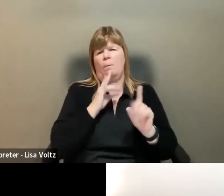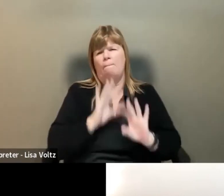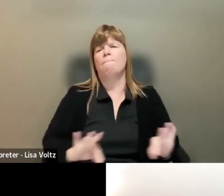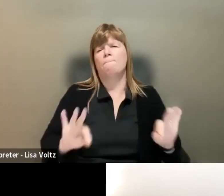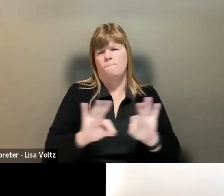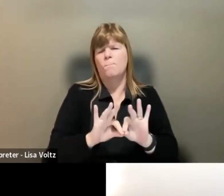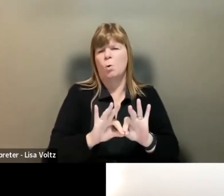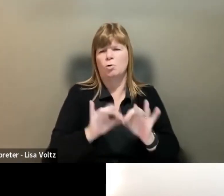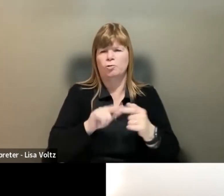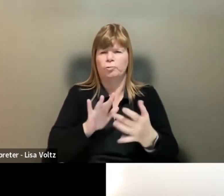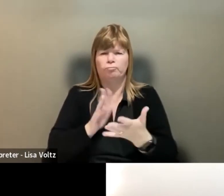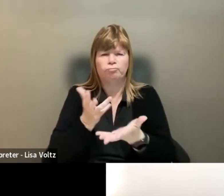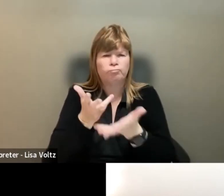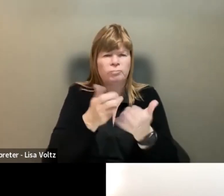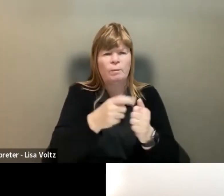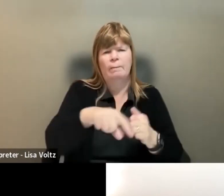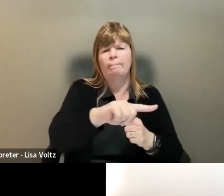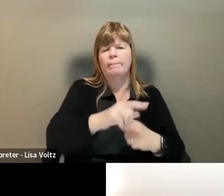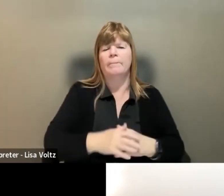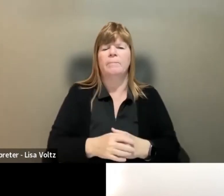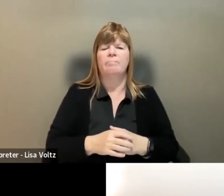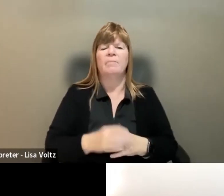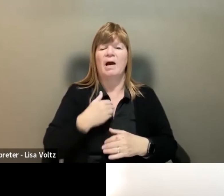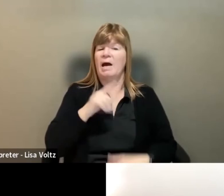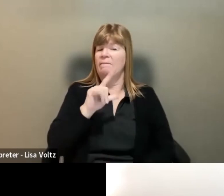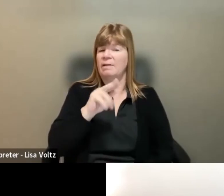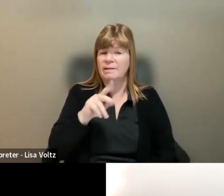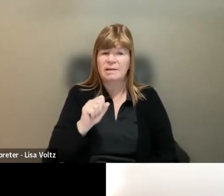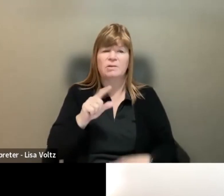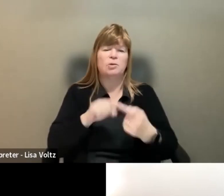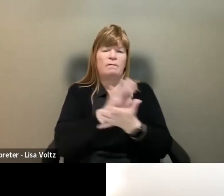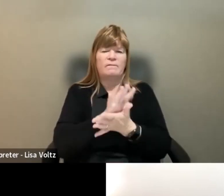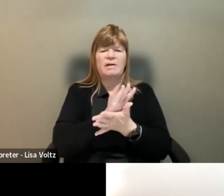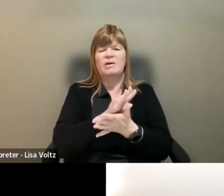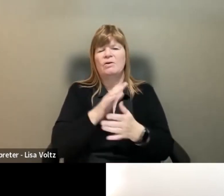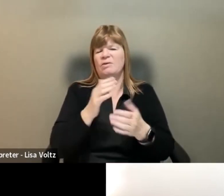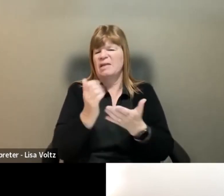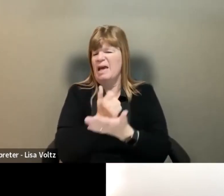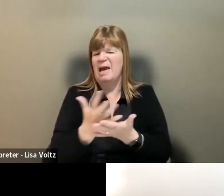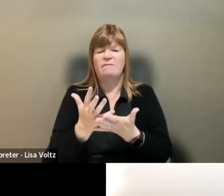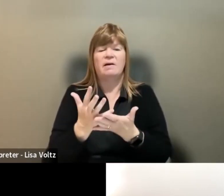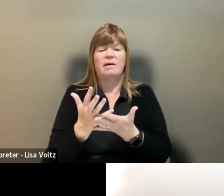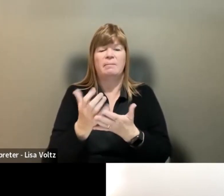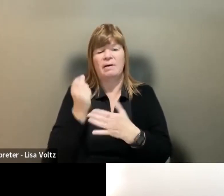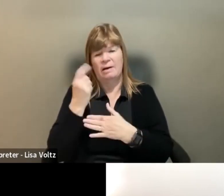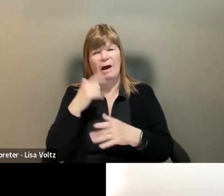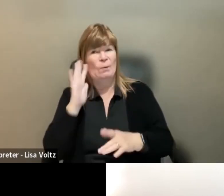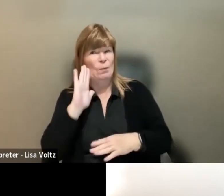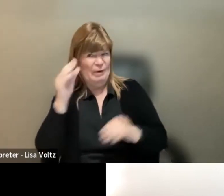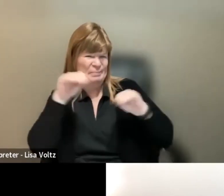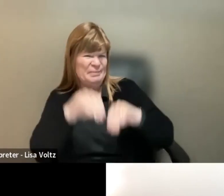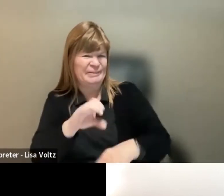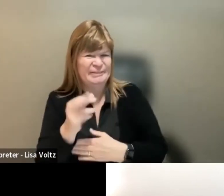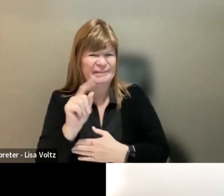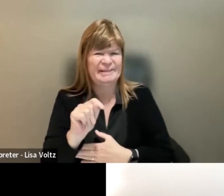do outreach with them. I have links to the videos and the slide decks and everything that, again, I will put in the chat